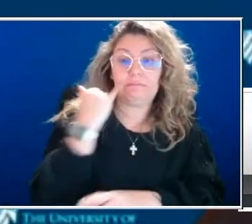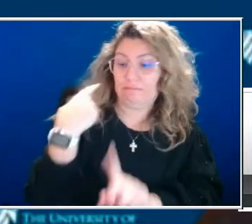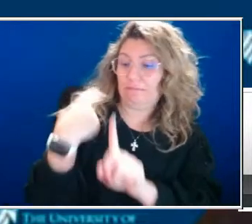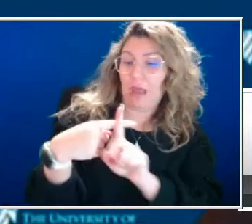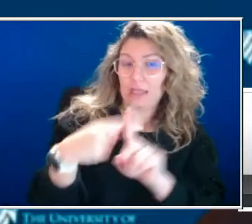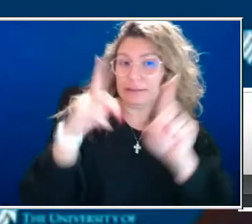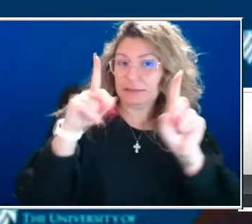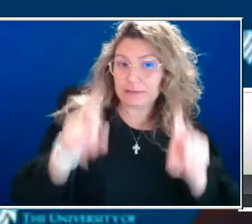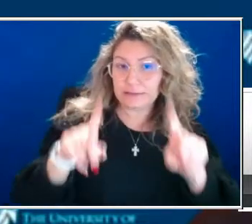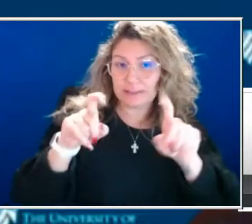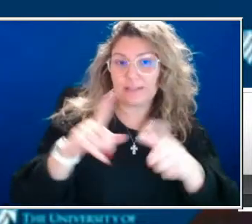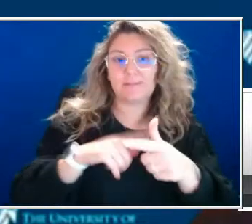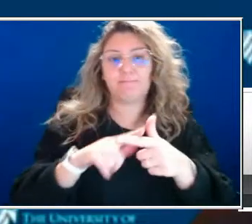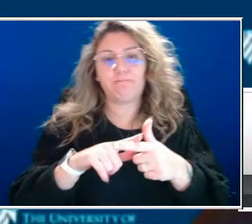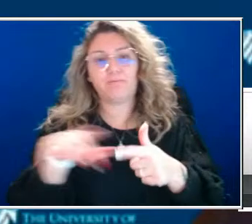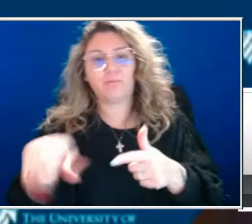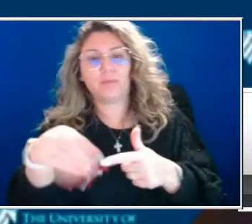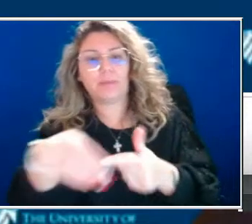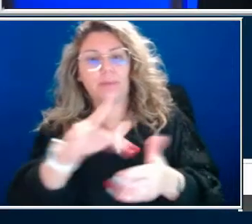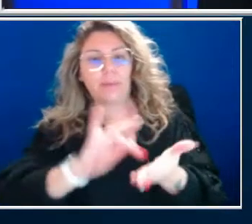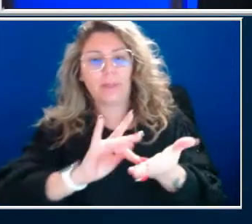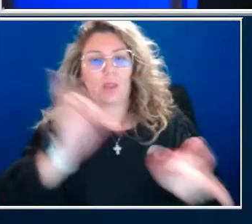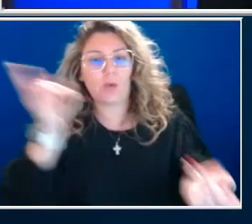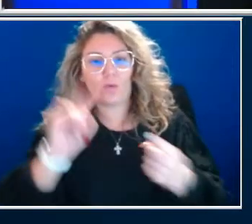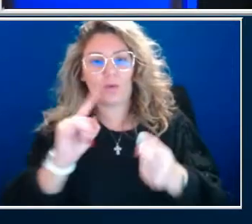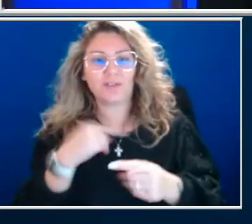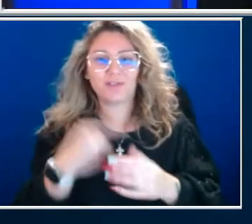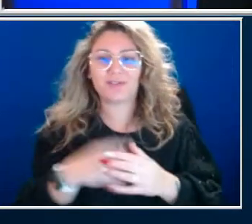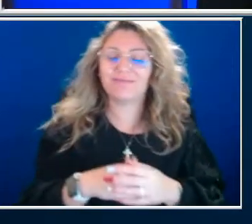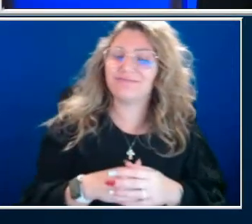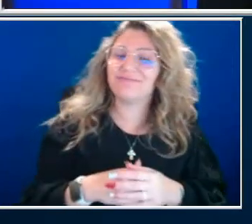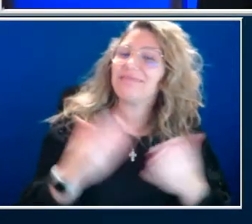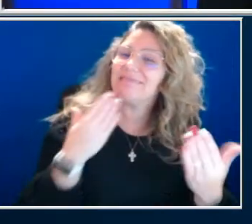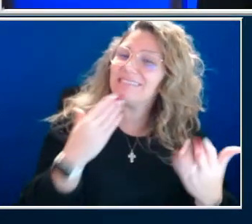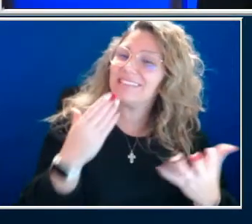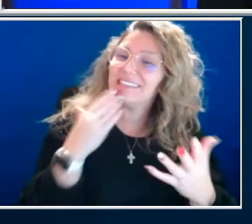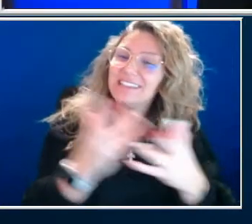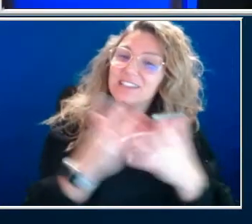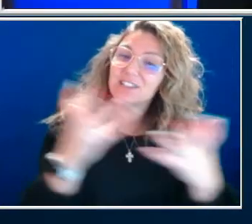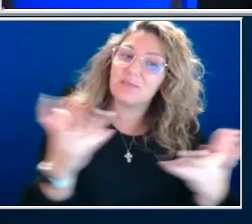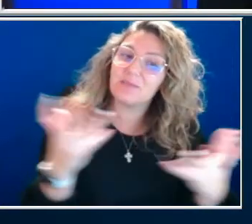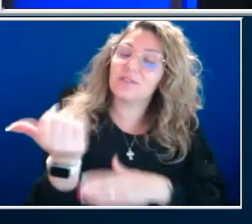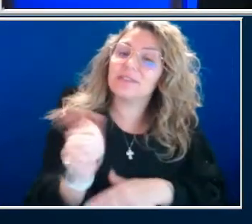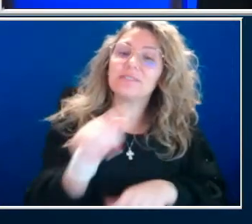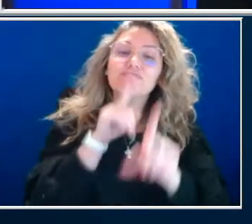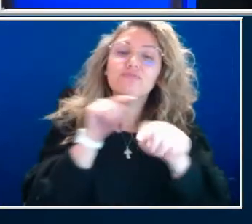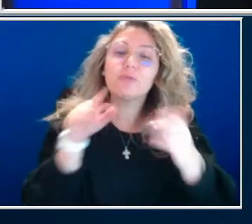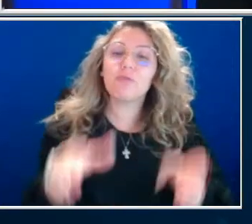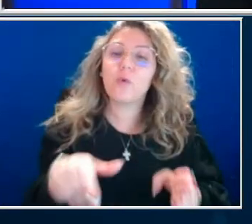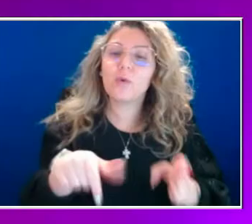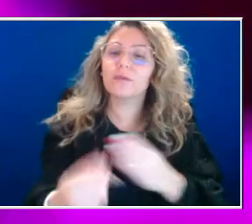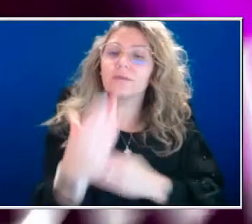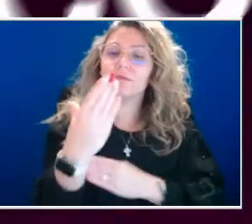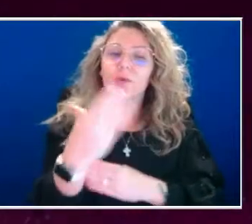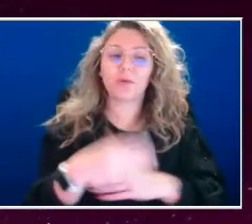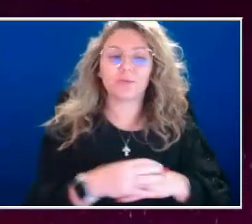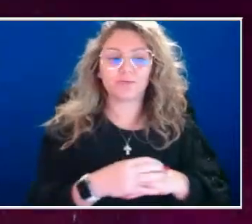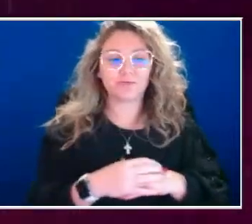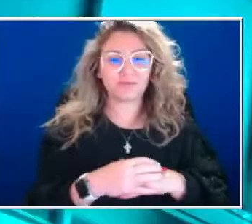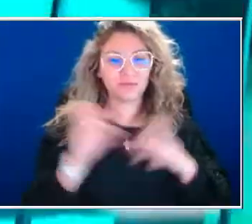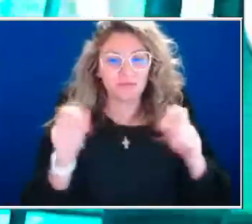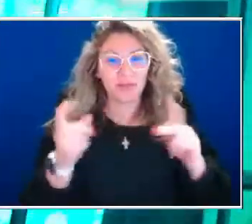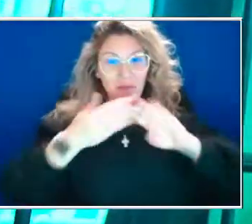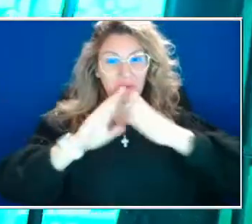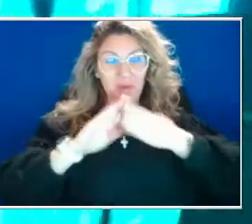the antiviral to help to reduce those risks. Doc Hawk, thanks so much. Do we have any reporters on the line today? Let's get to our